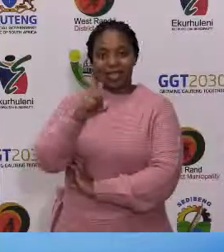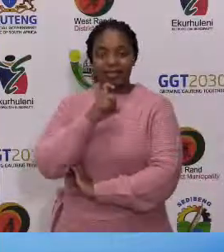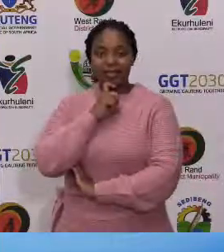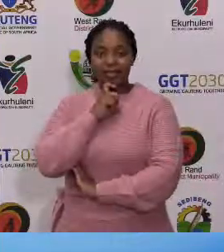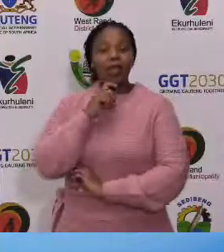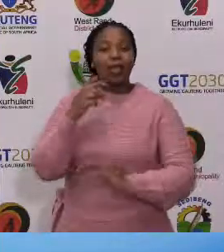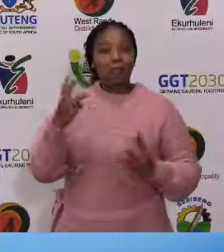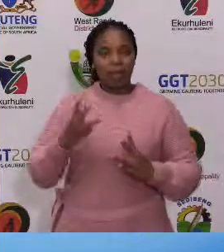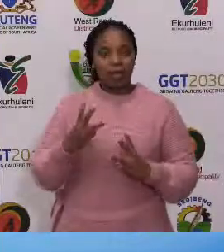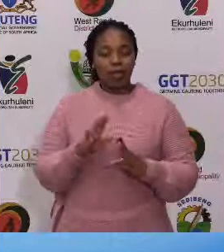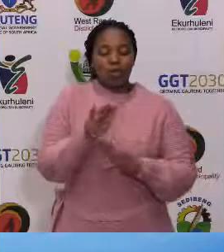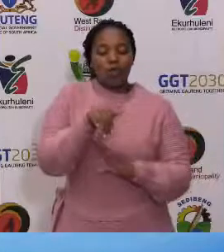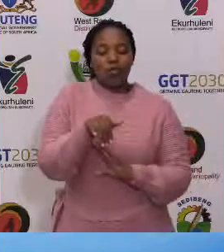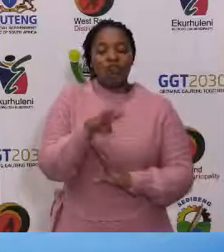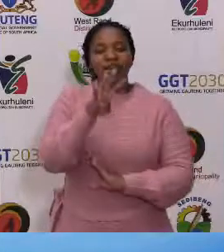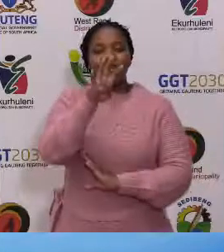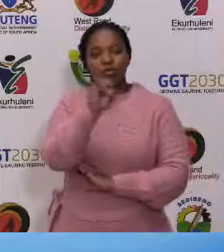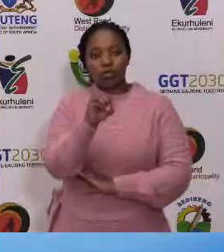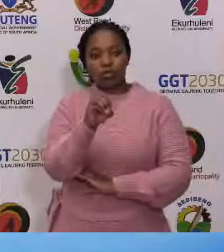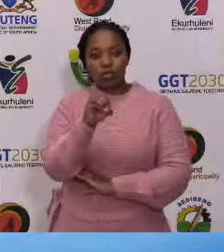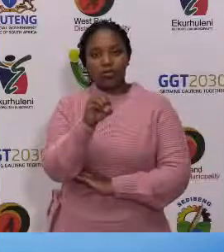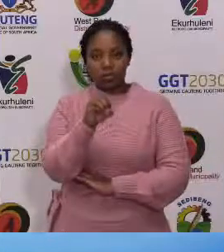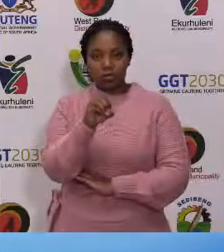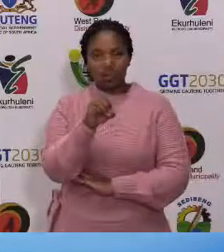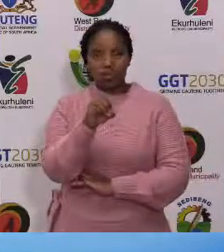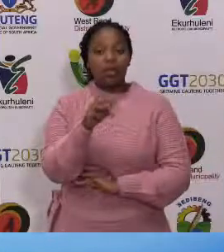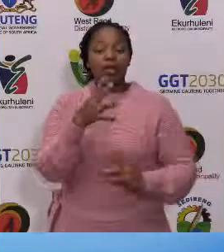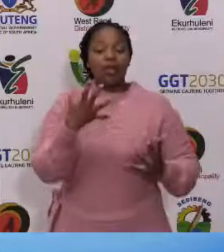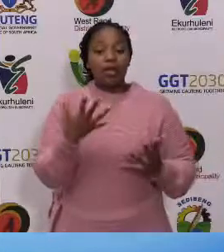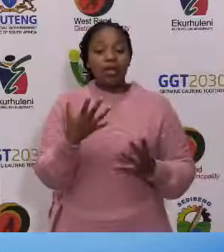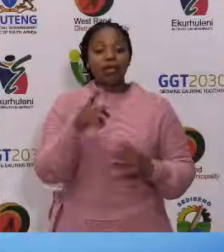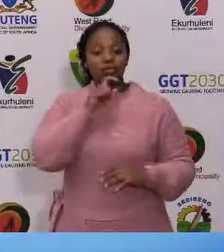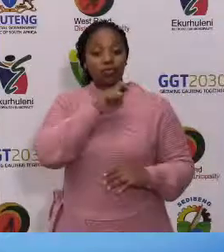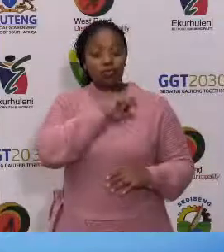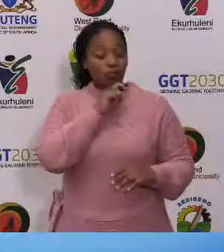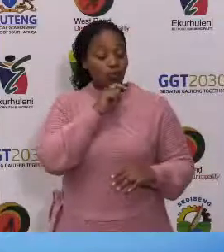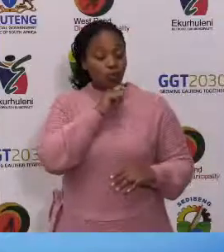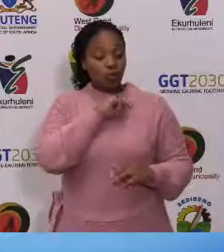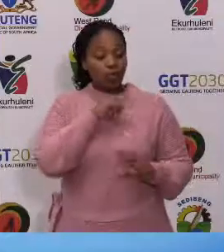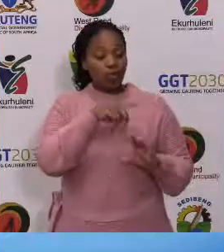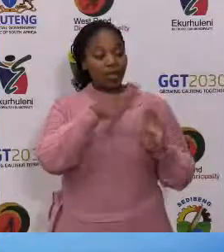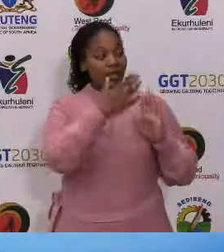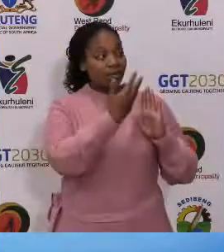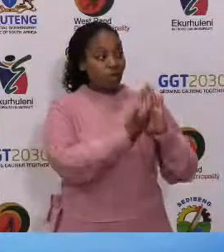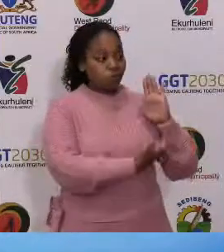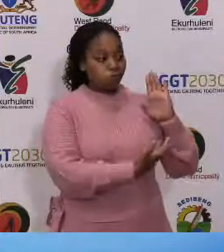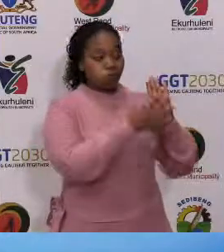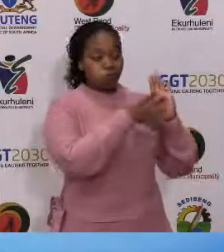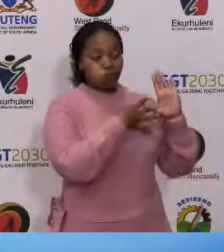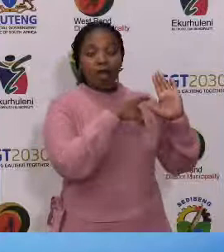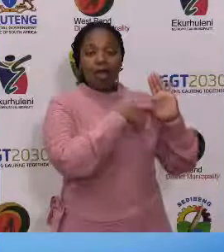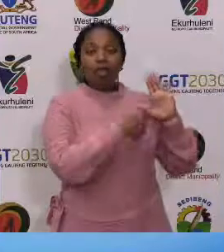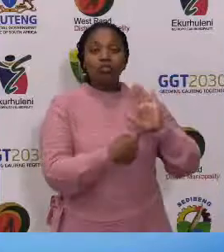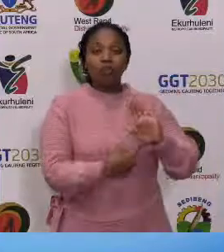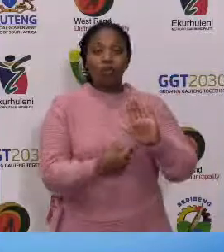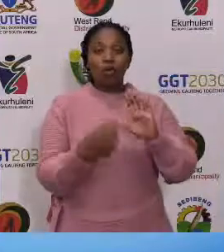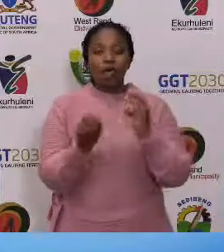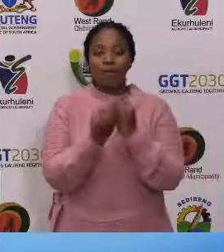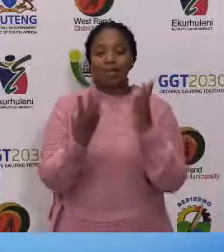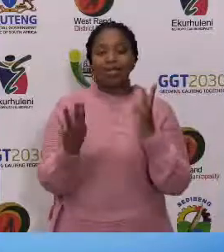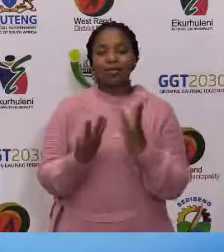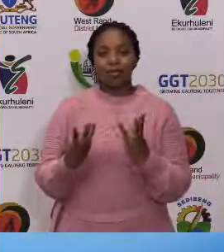of 40 in the residential areas. And the table below shows you how many people were reached through